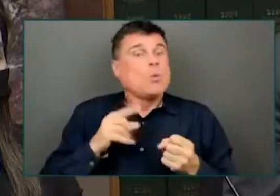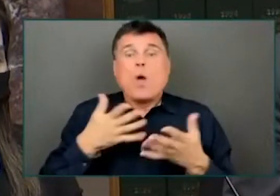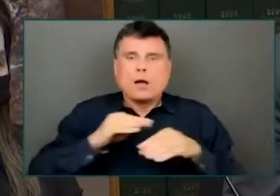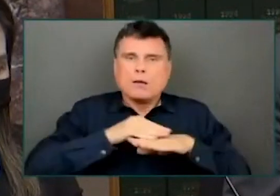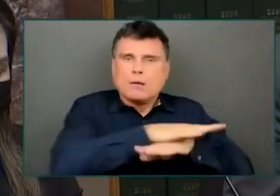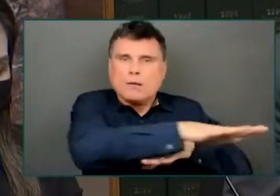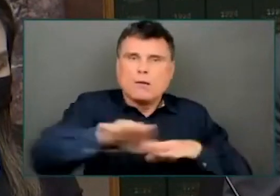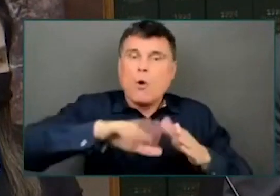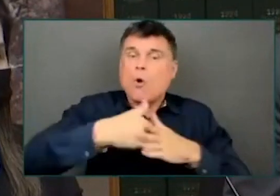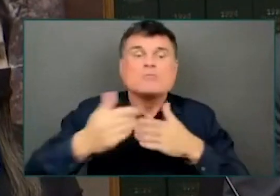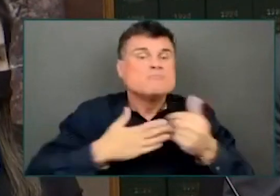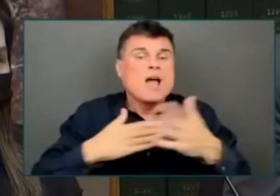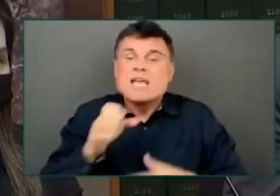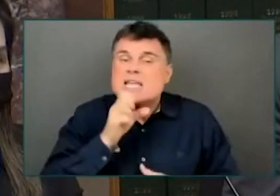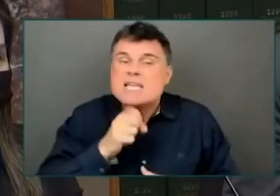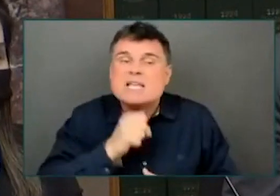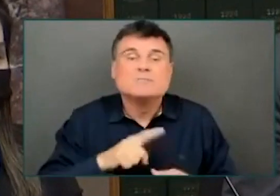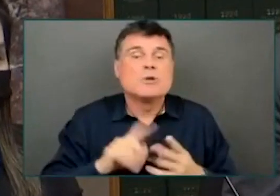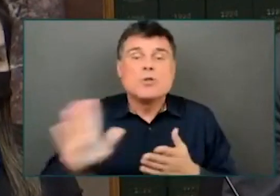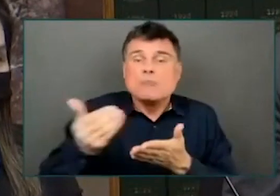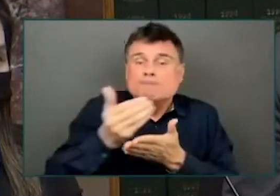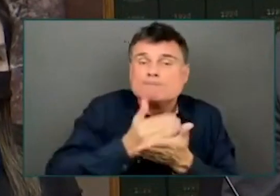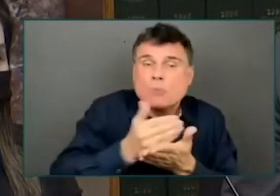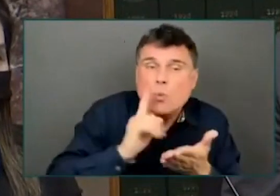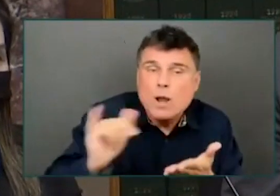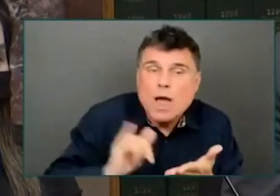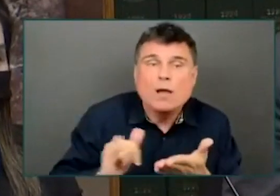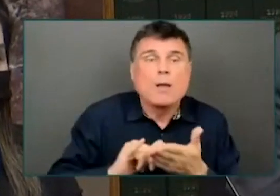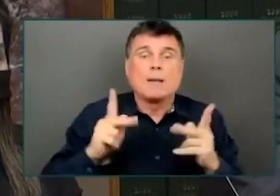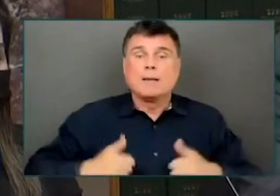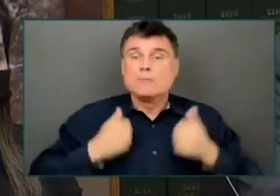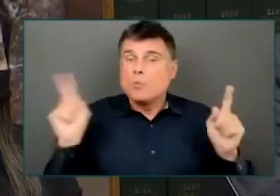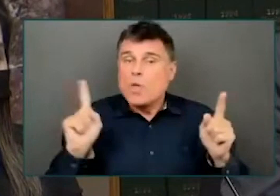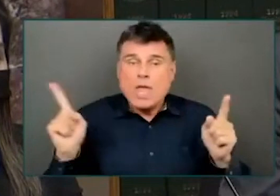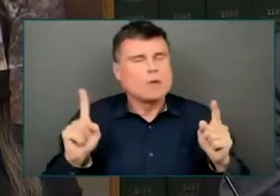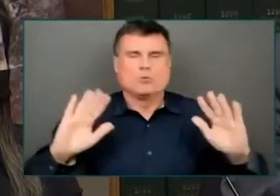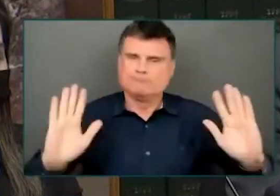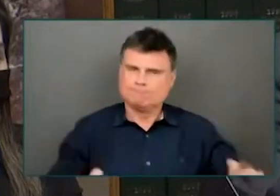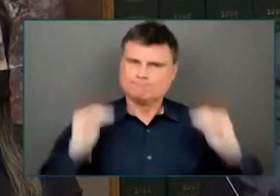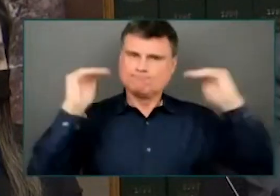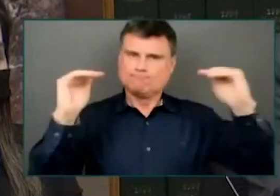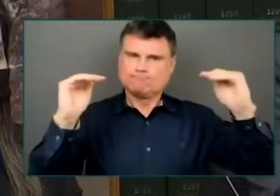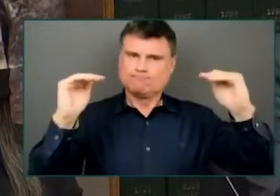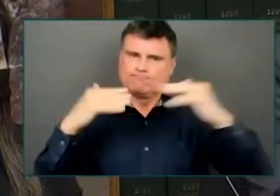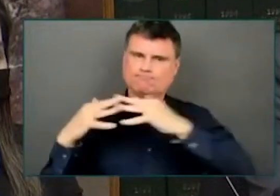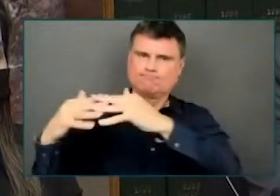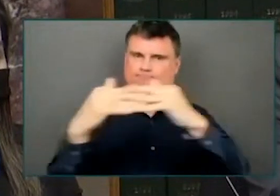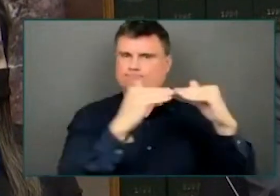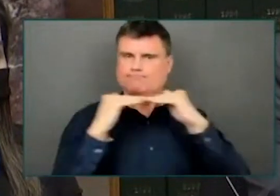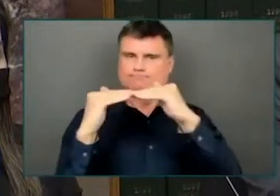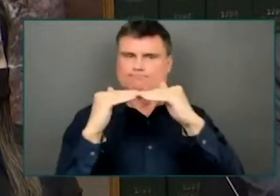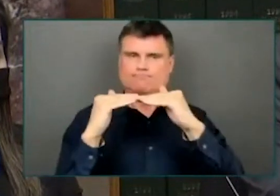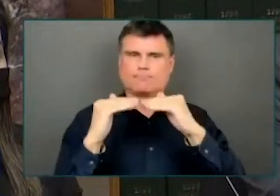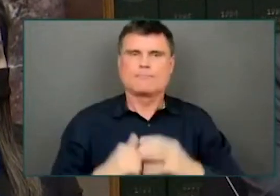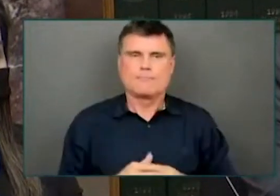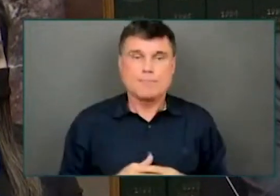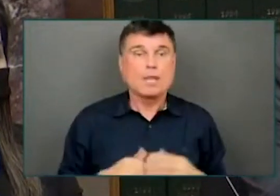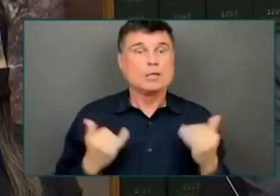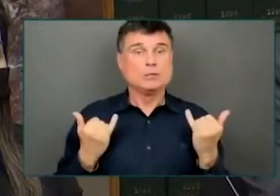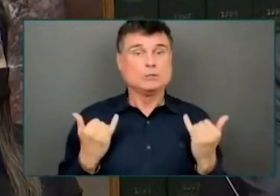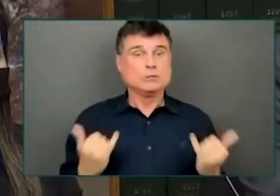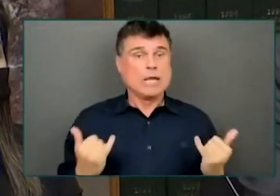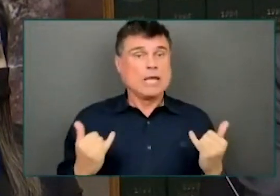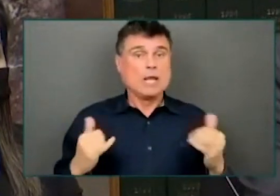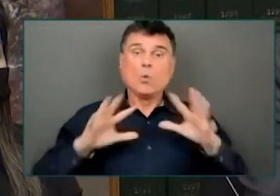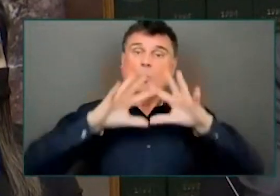wage, or your postal code. In today's world, closing the digital divide helps level the playing field. That is